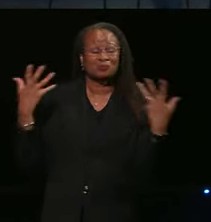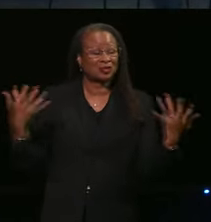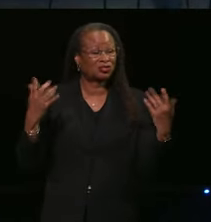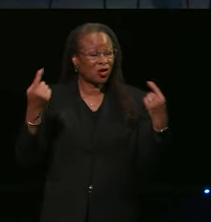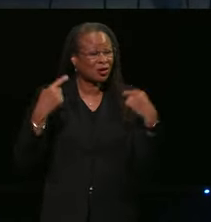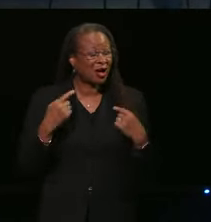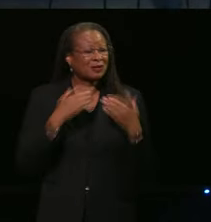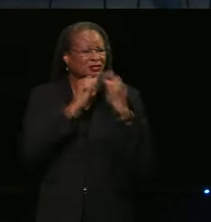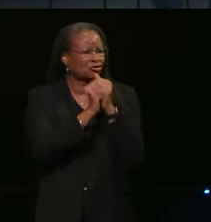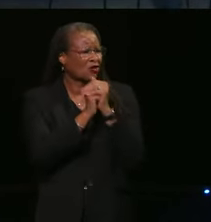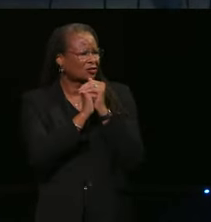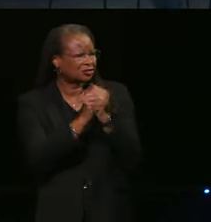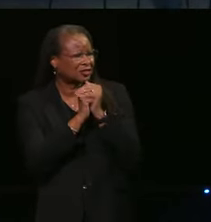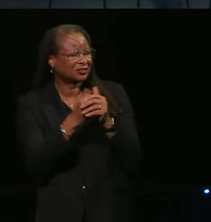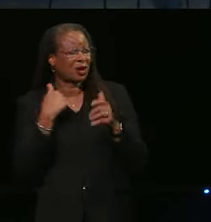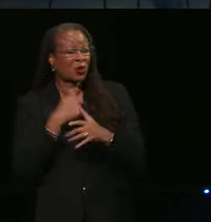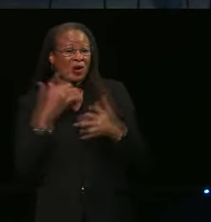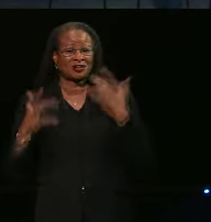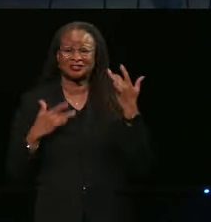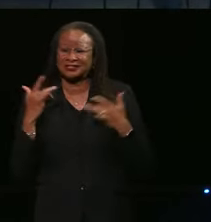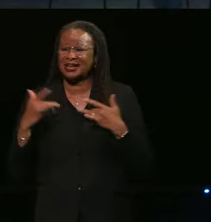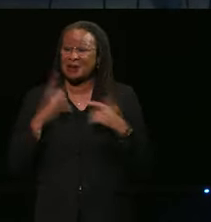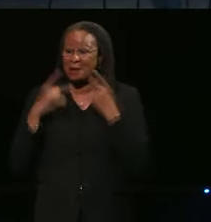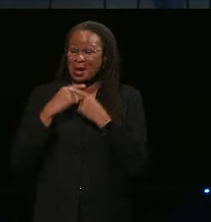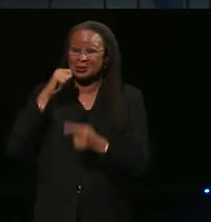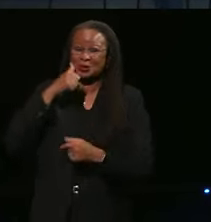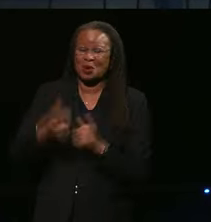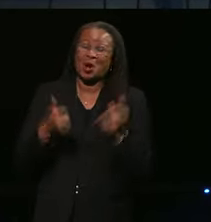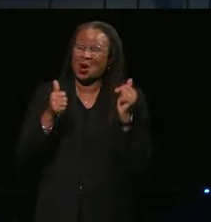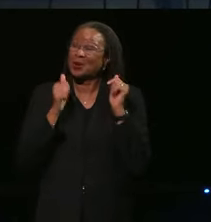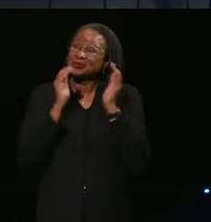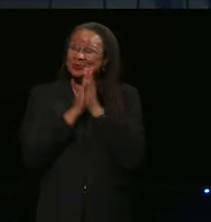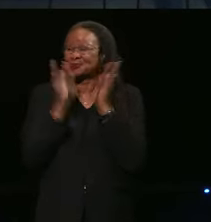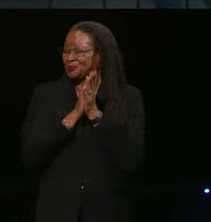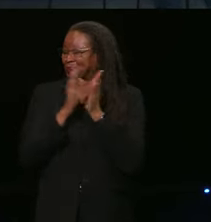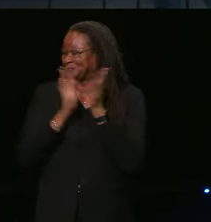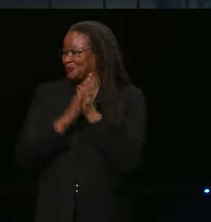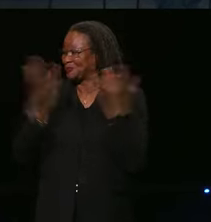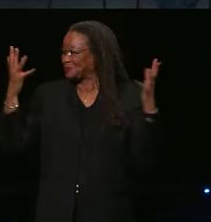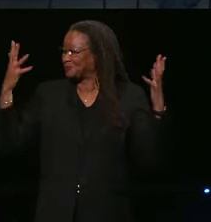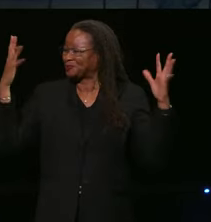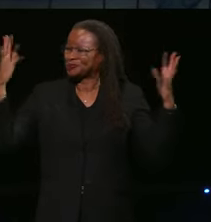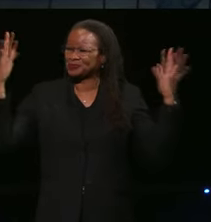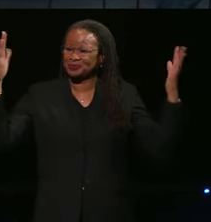here. Congratulations. We're excited about tomorrow. Thank you.